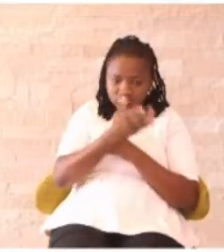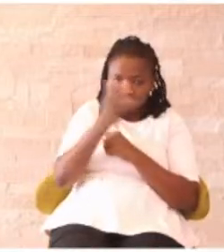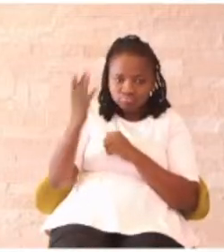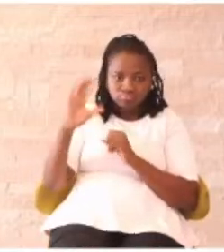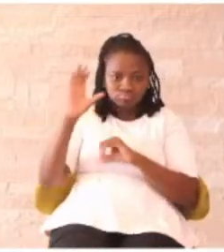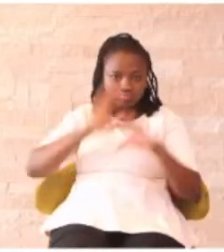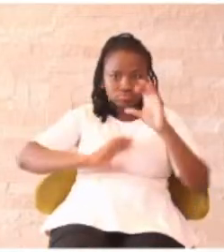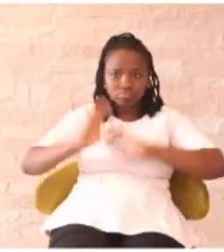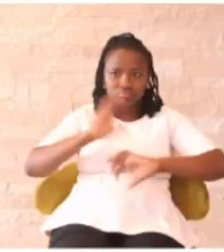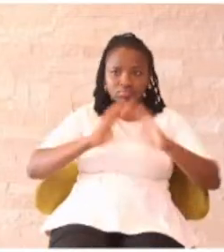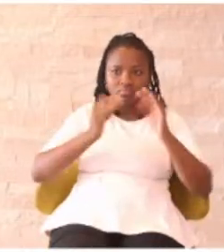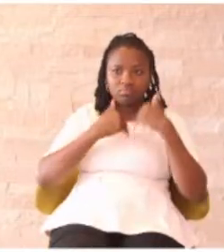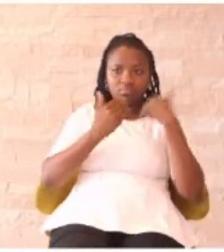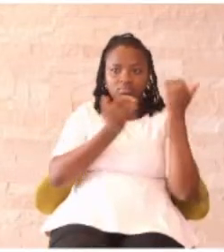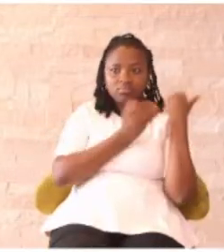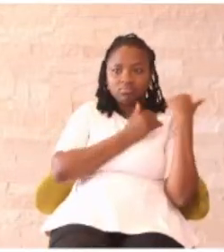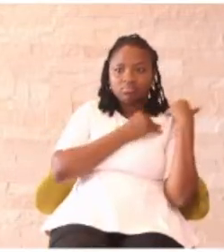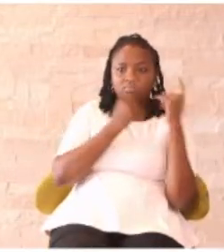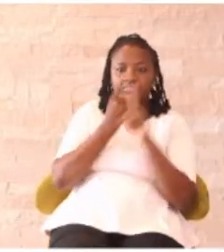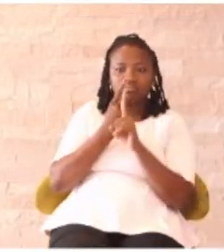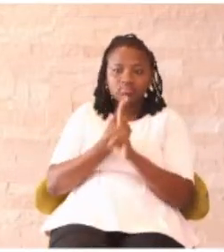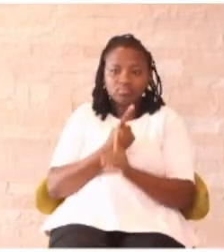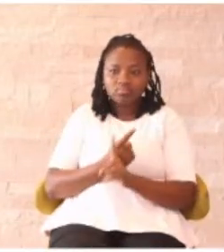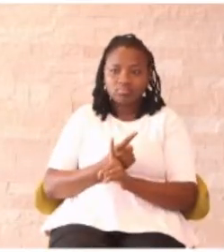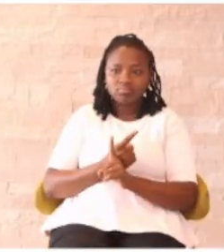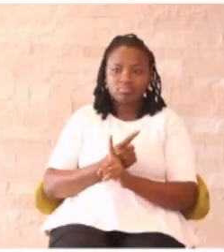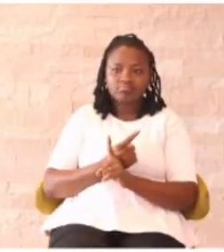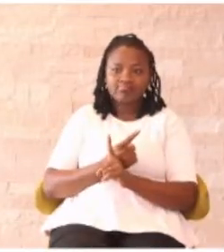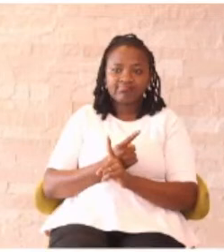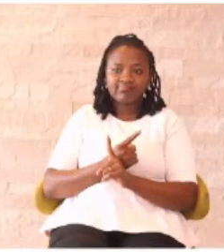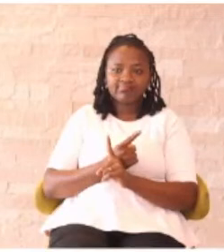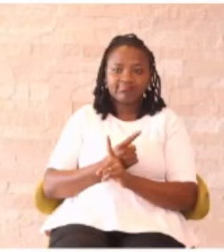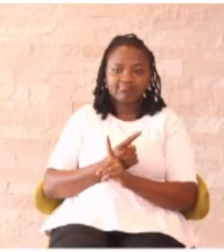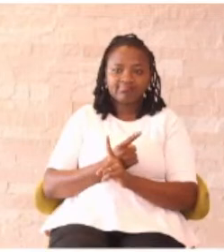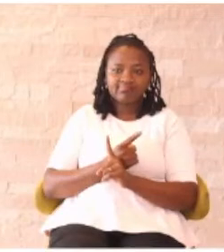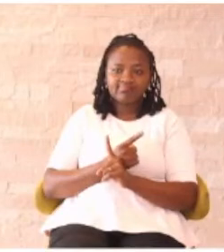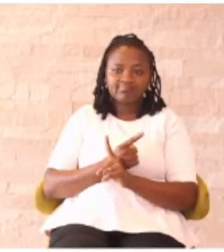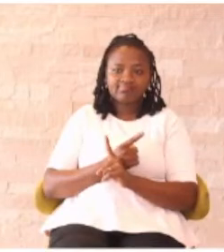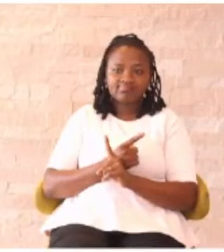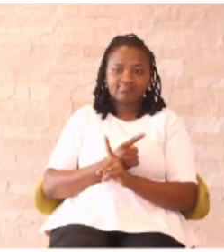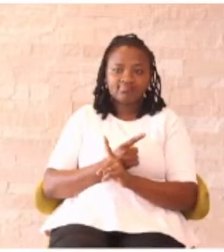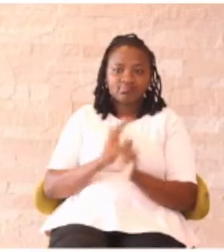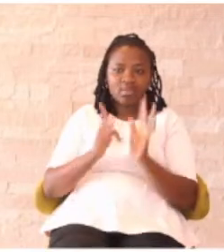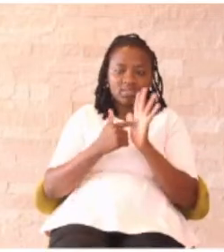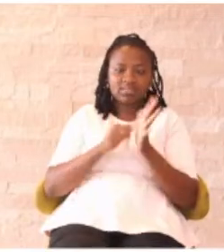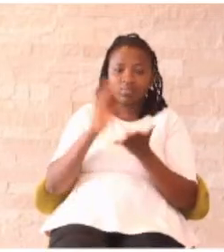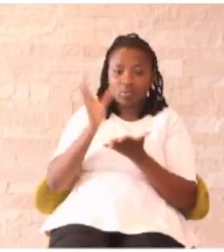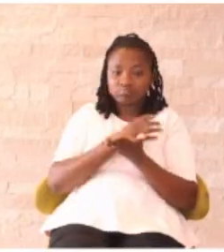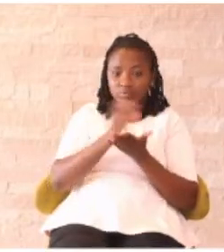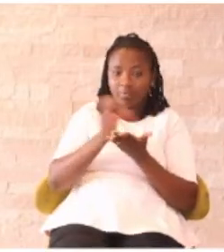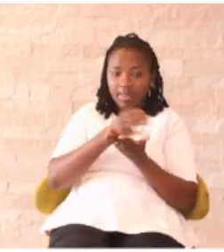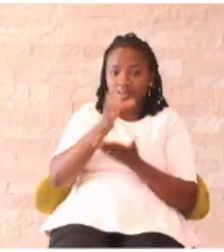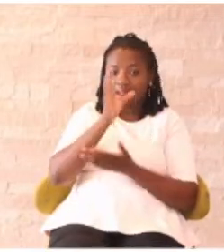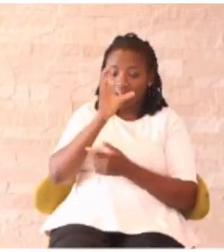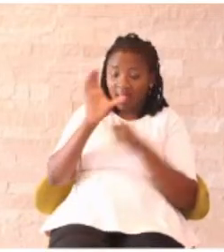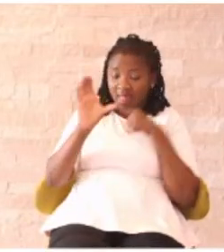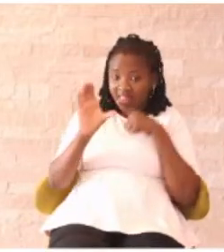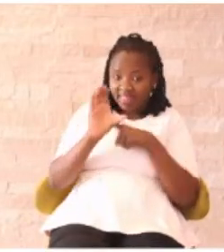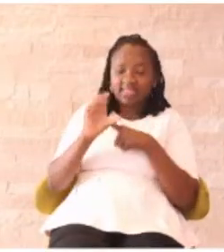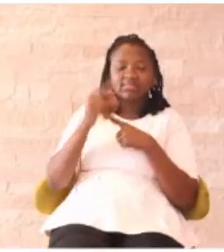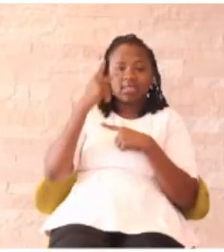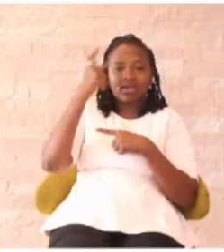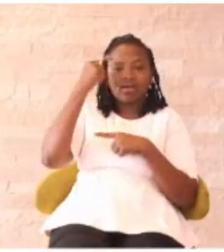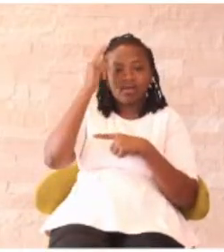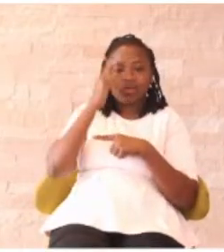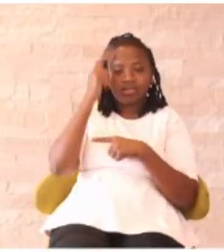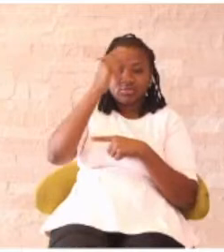roles and their responsibilities, we have seen reduction in the rates of alcoholism. Like I told you, alcoholism has